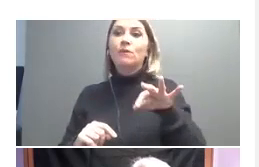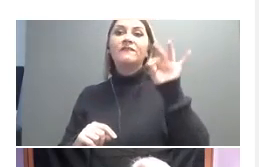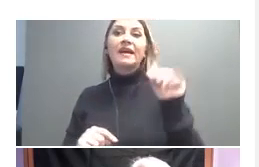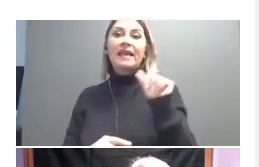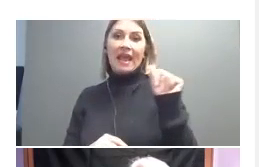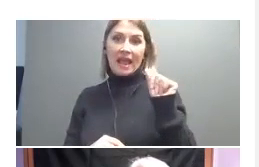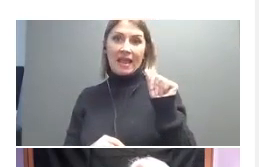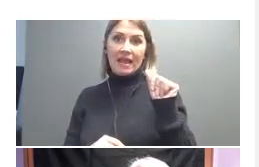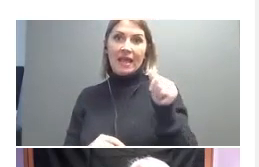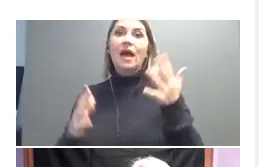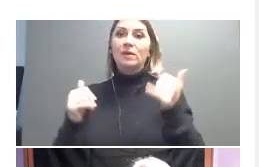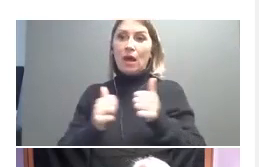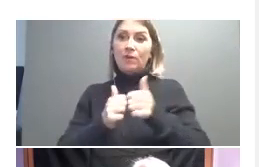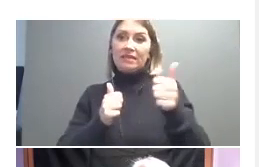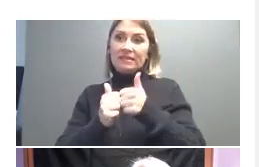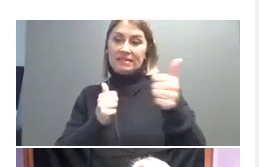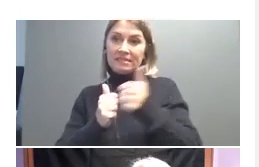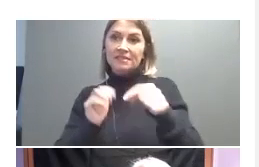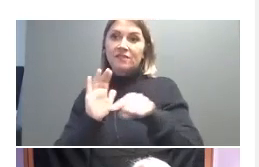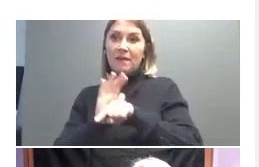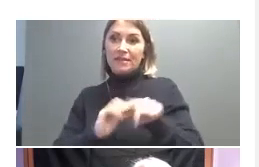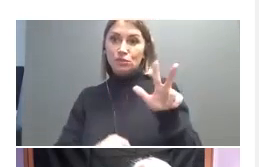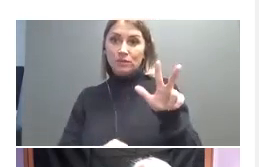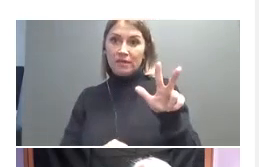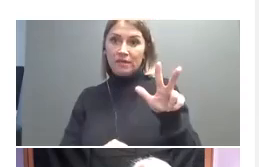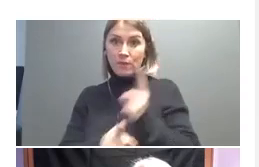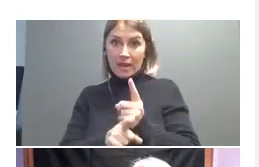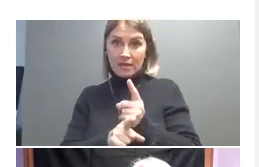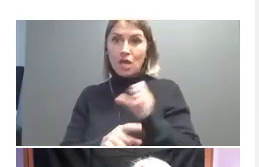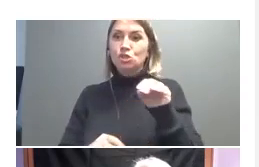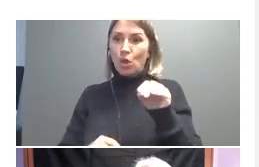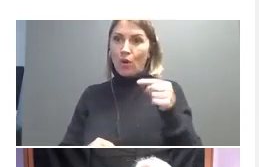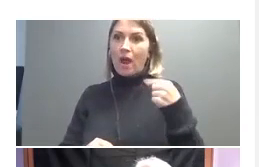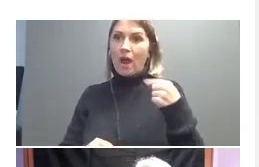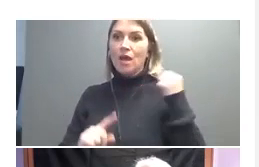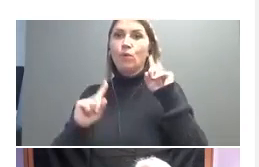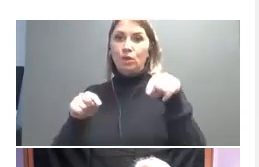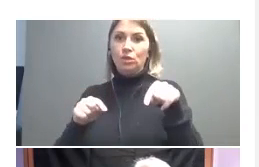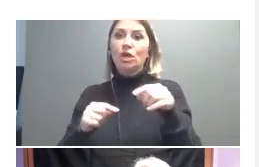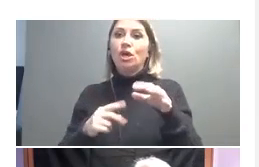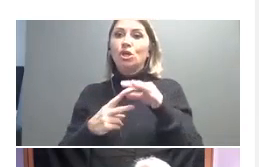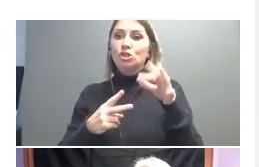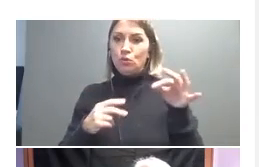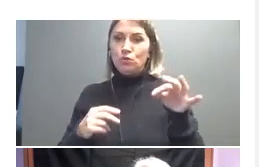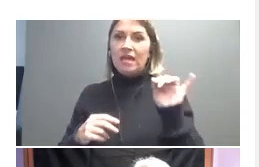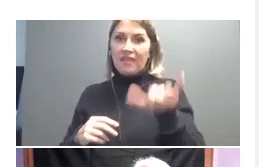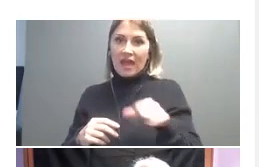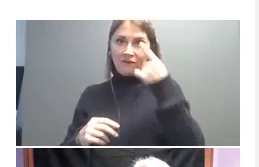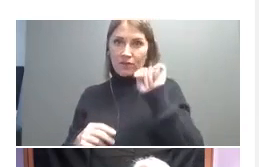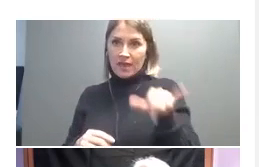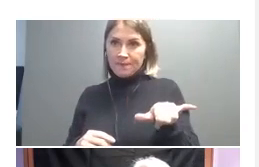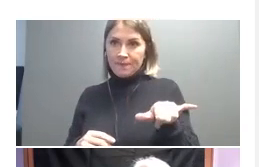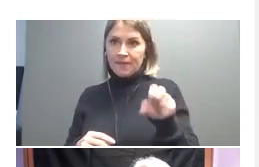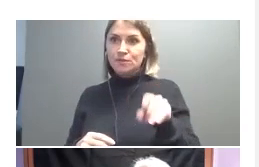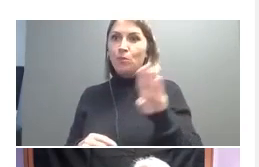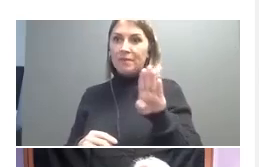that will now get the distance of -3, right? So I am going to choose B is -1 here. So B with